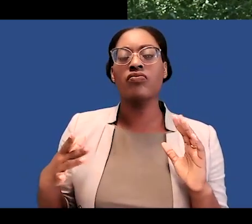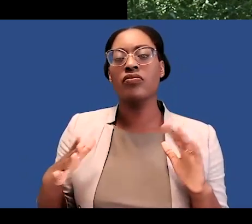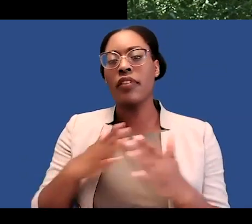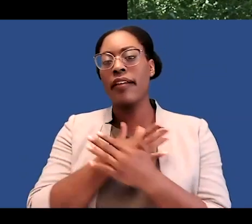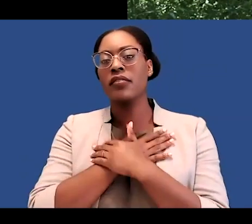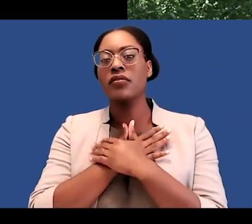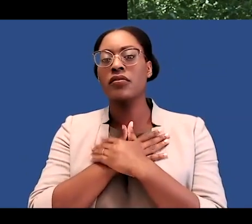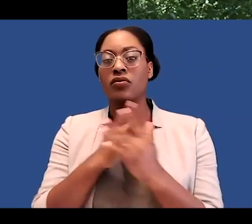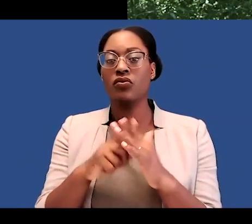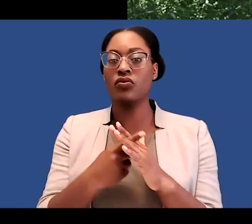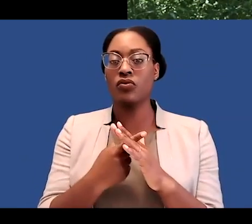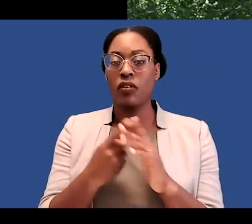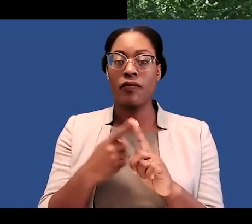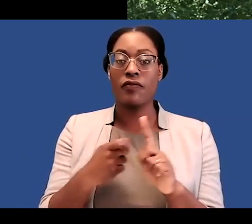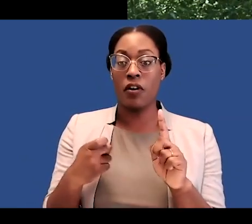and the upper back.